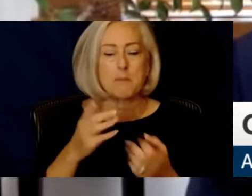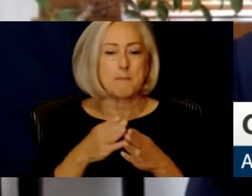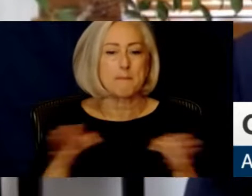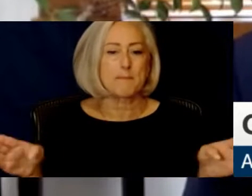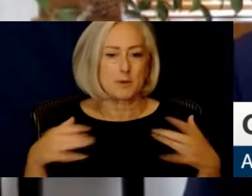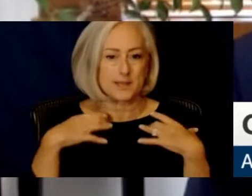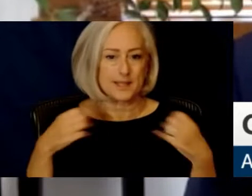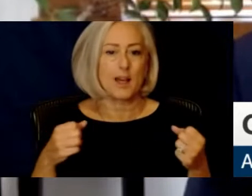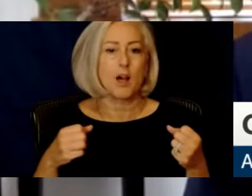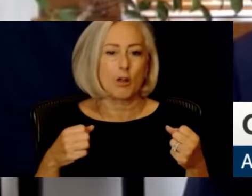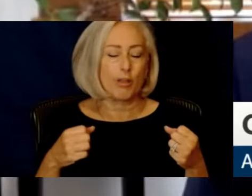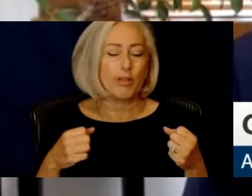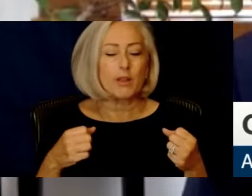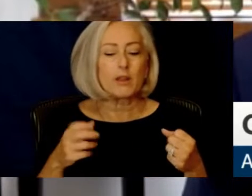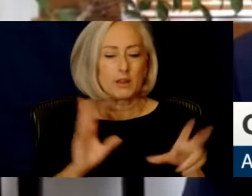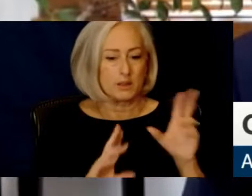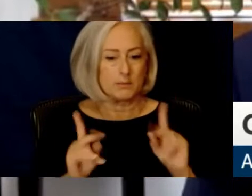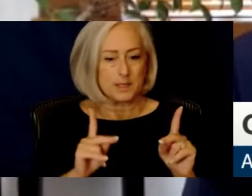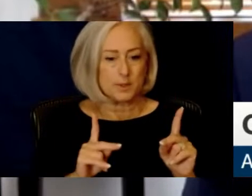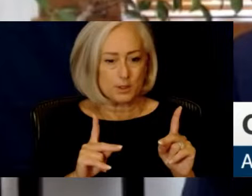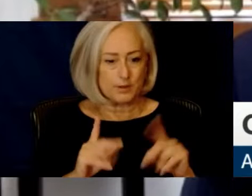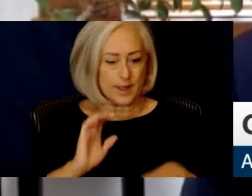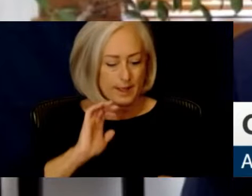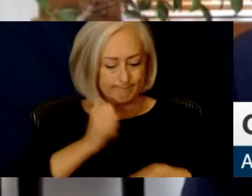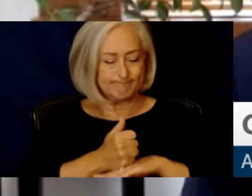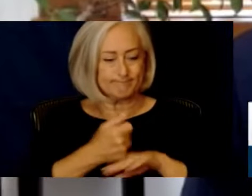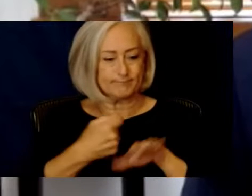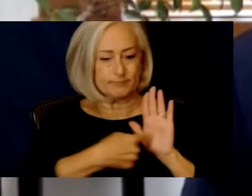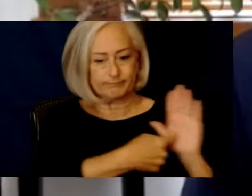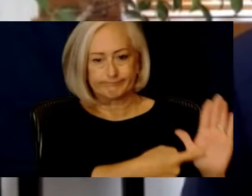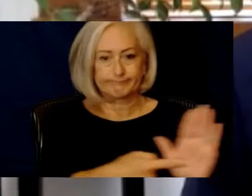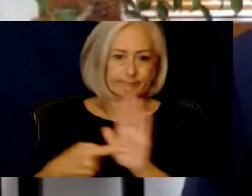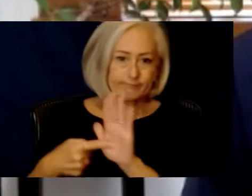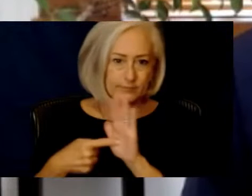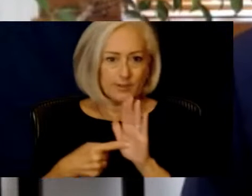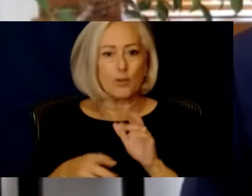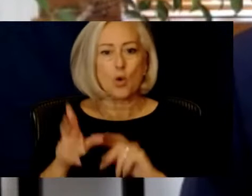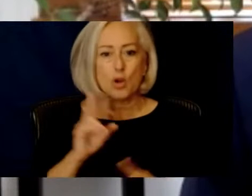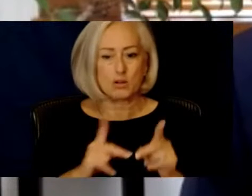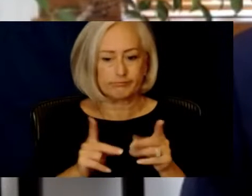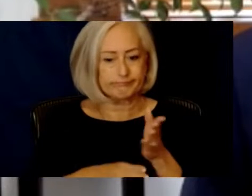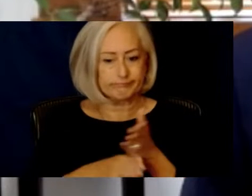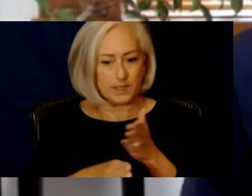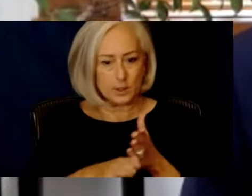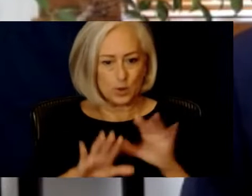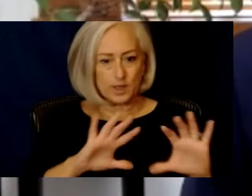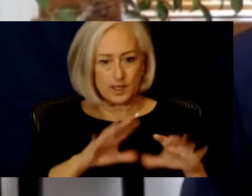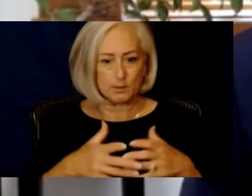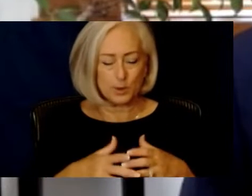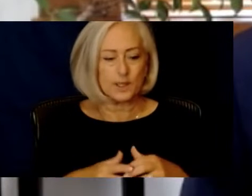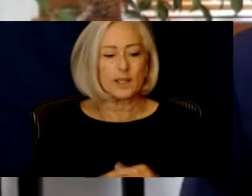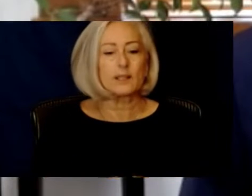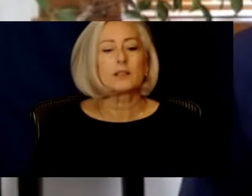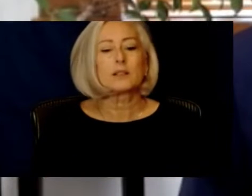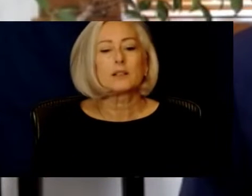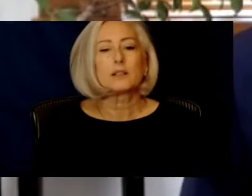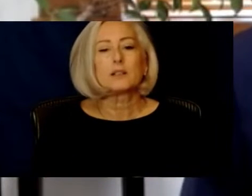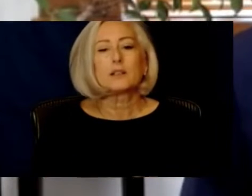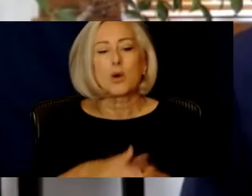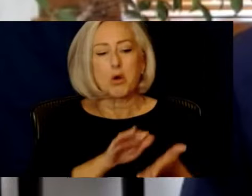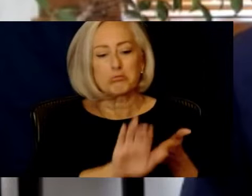established for their profession within those underserved communities. And I think at this point, I don't know of a